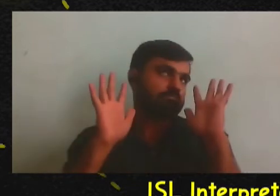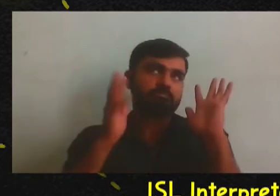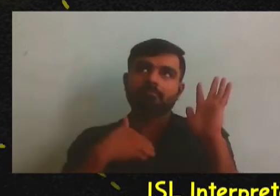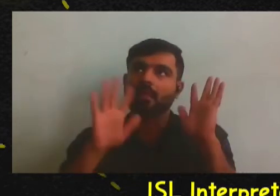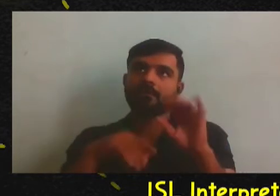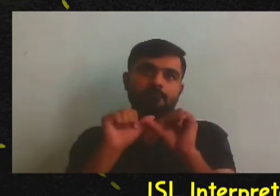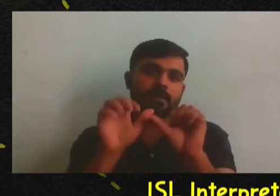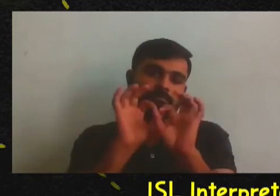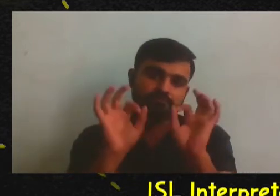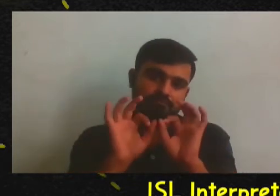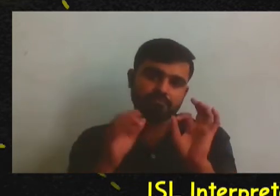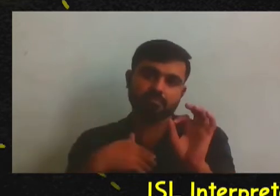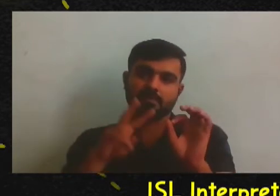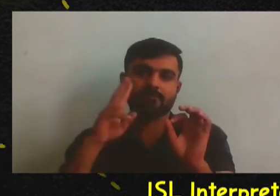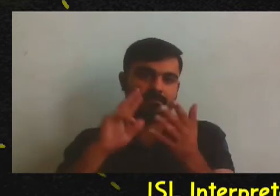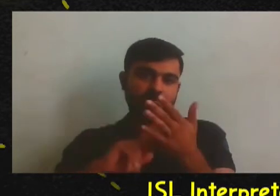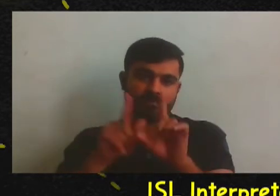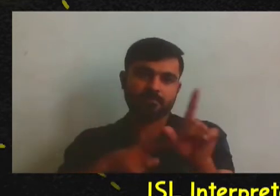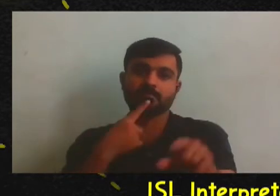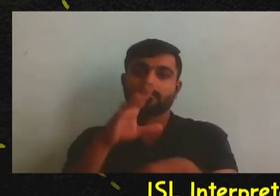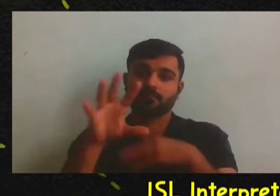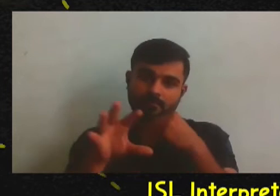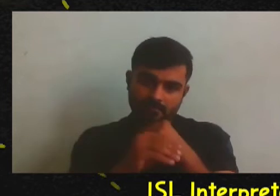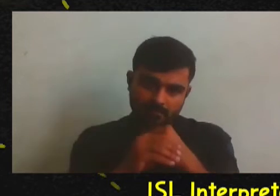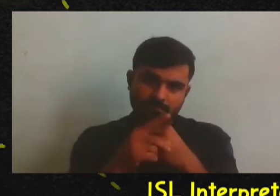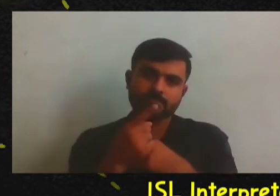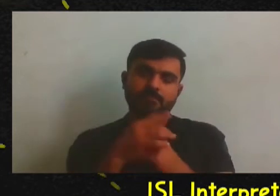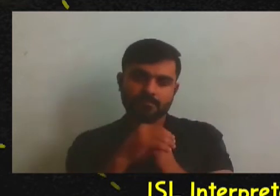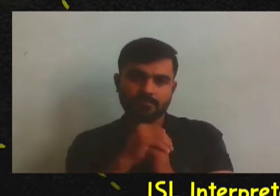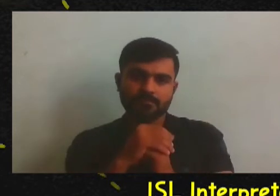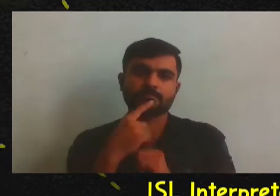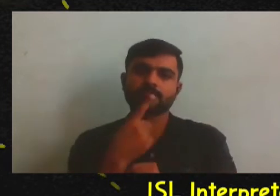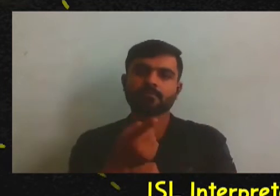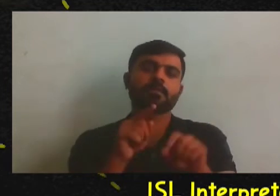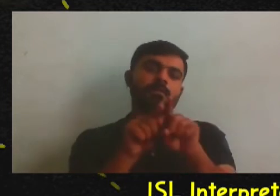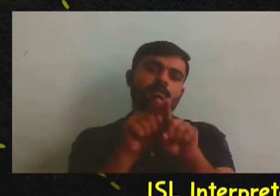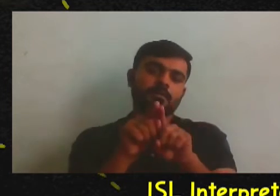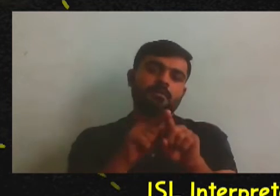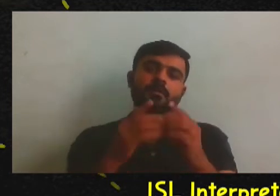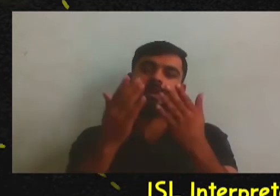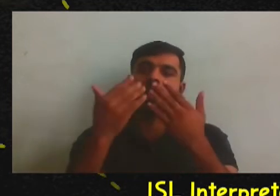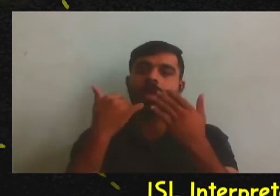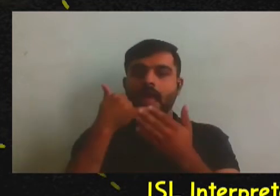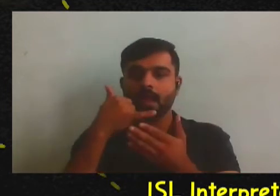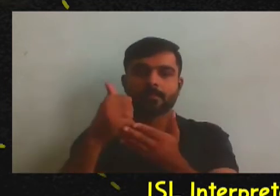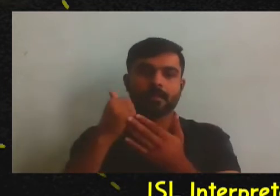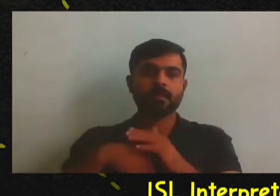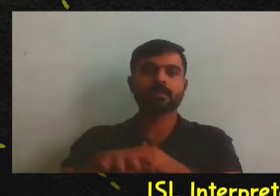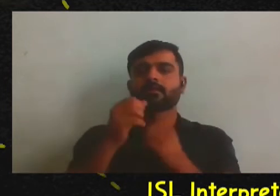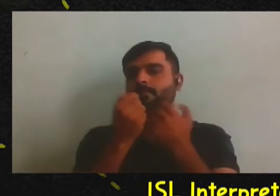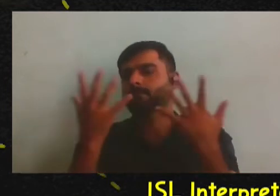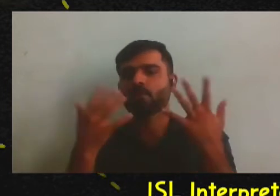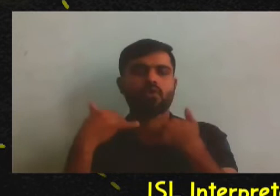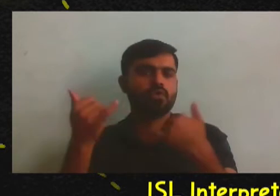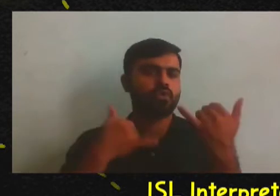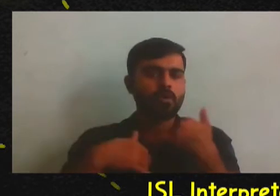answer. Vinay? I would add to that and say, for example, on the helpline, most of the calls,